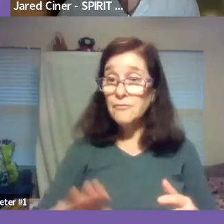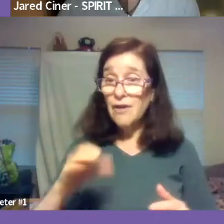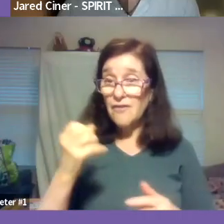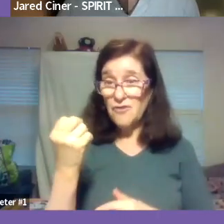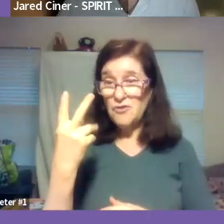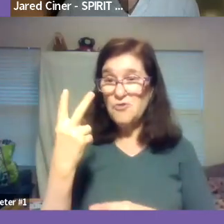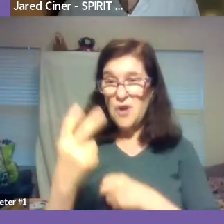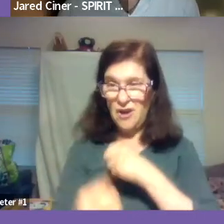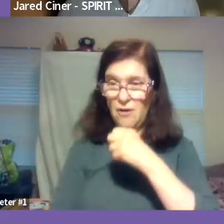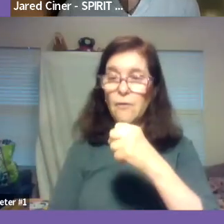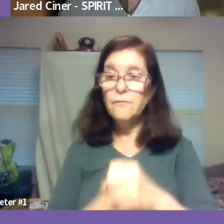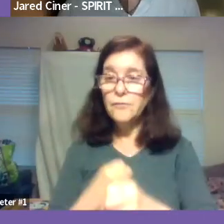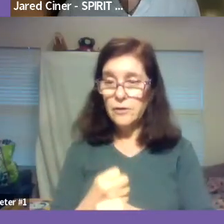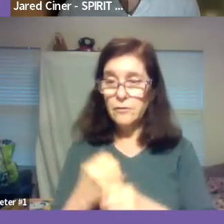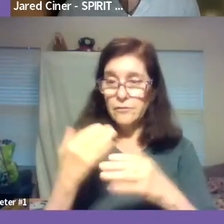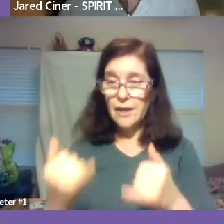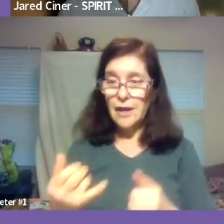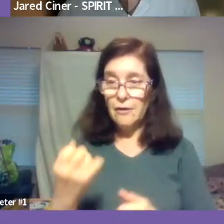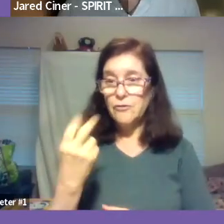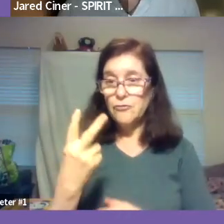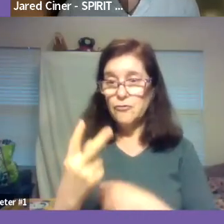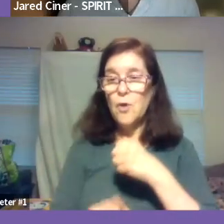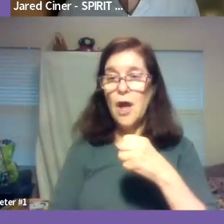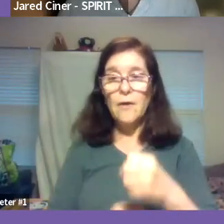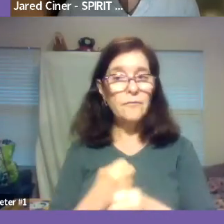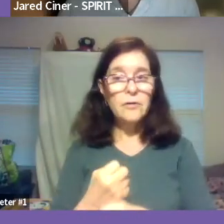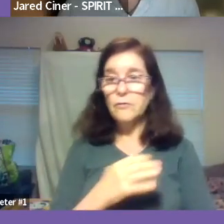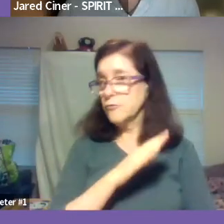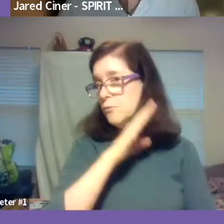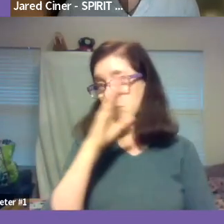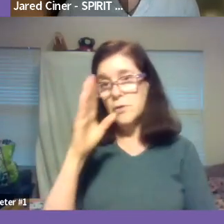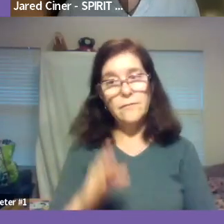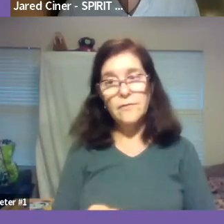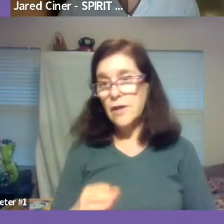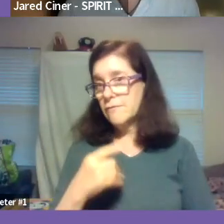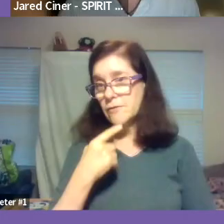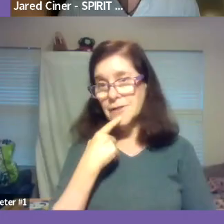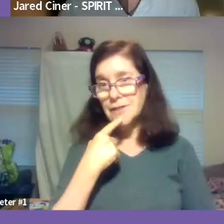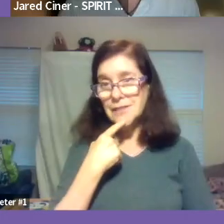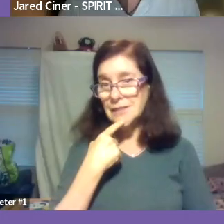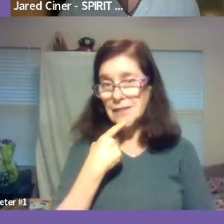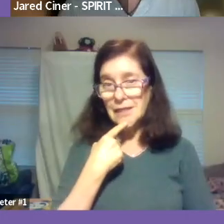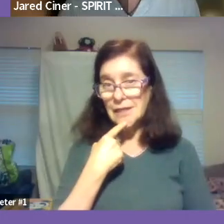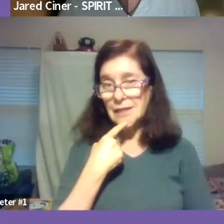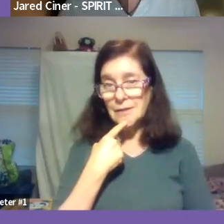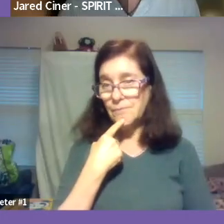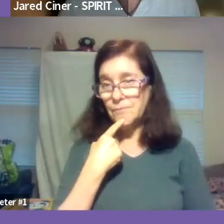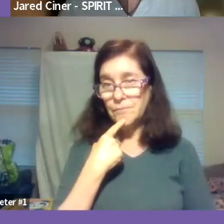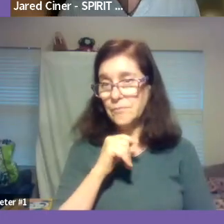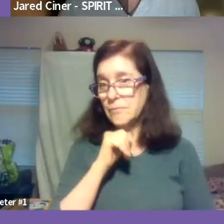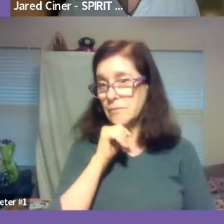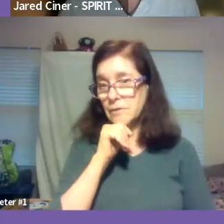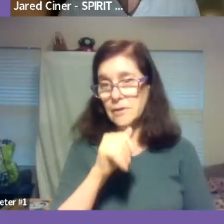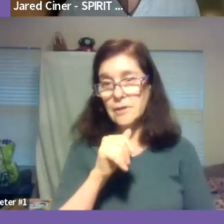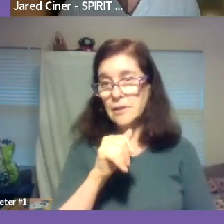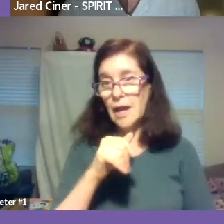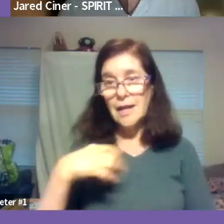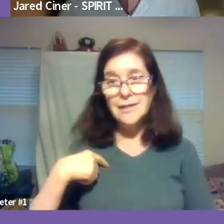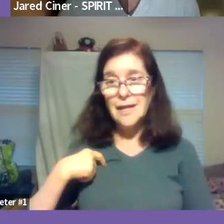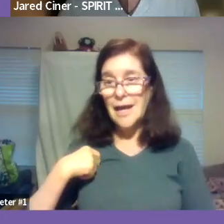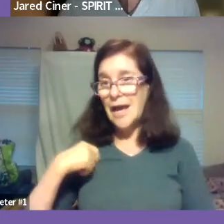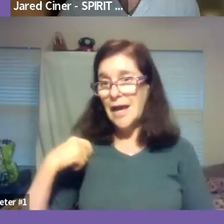12 years now. And in 12 years, we have never, ever told anybody that they are not a